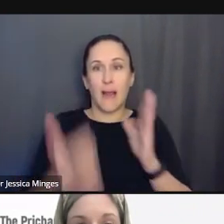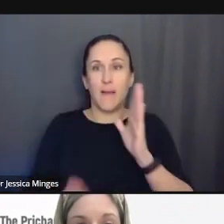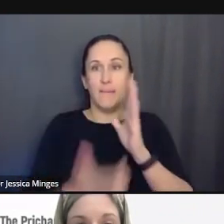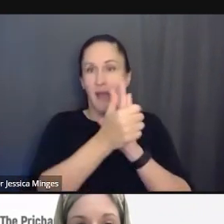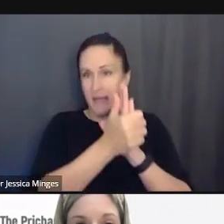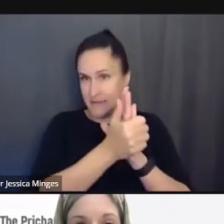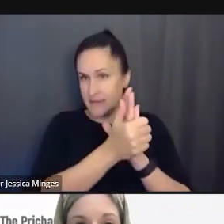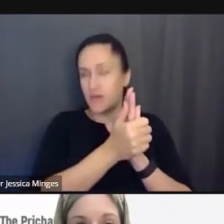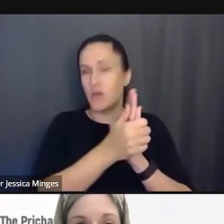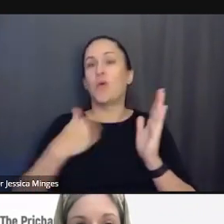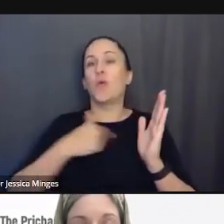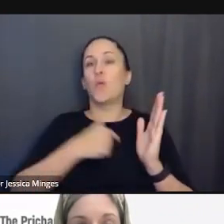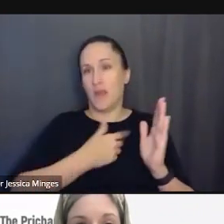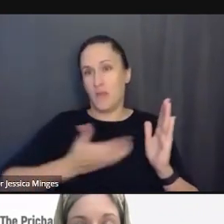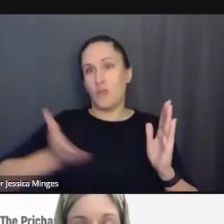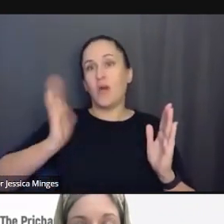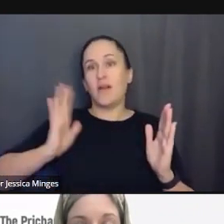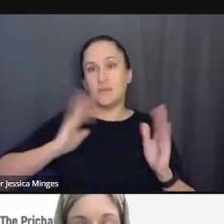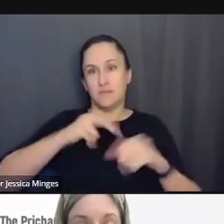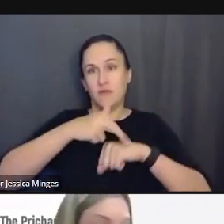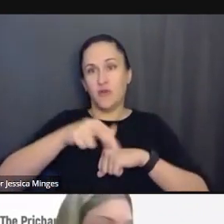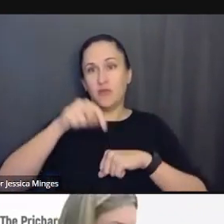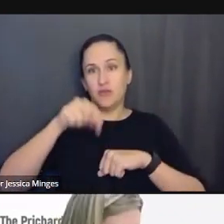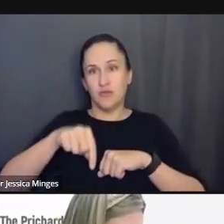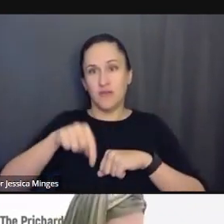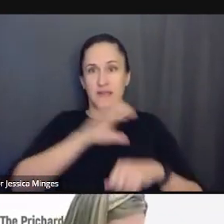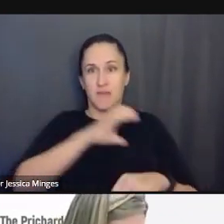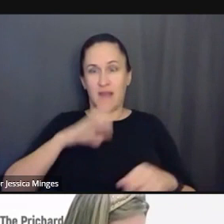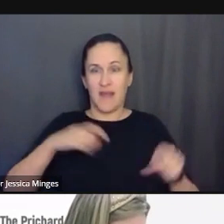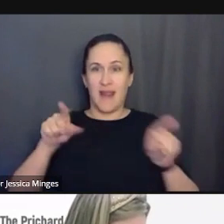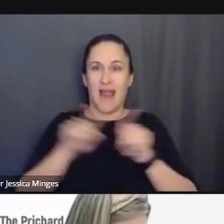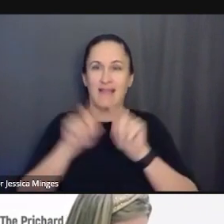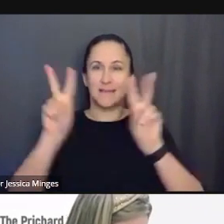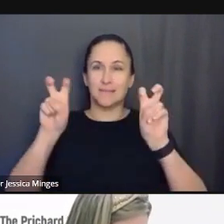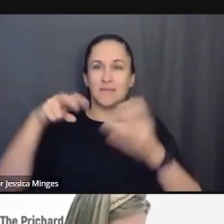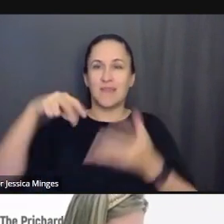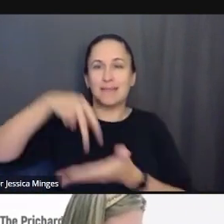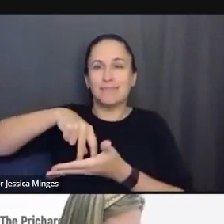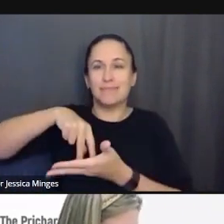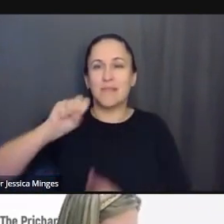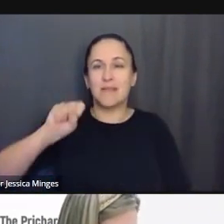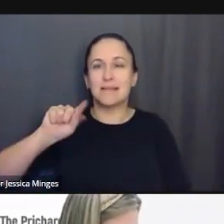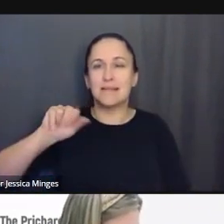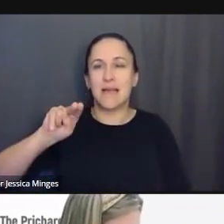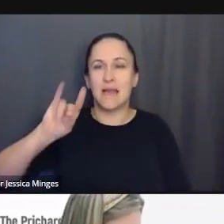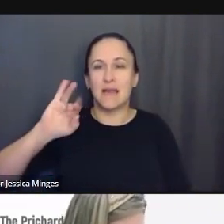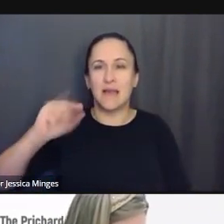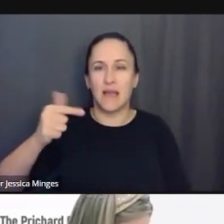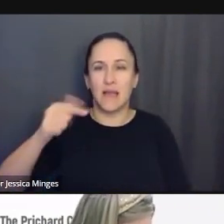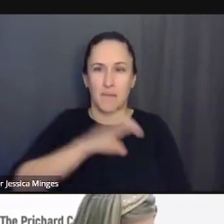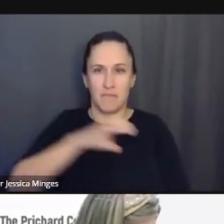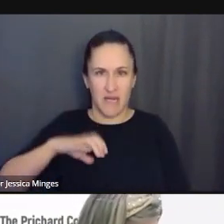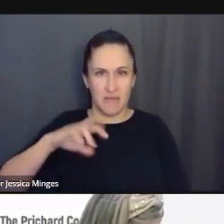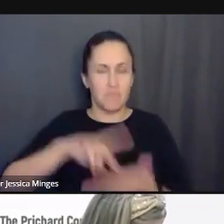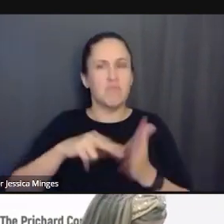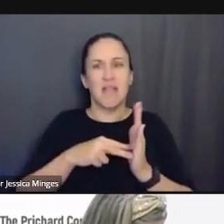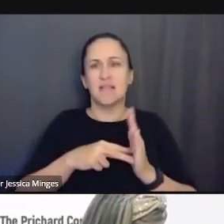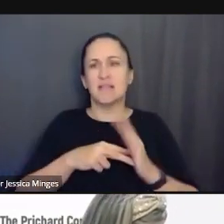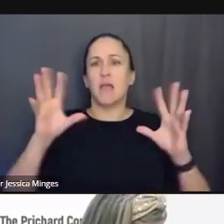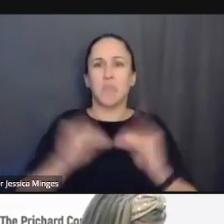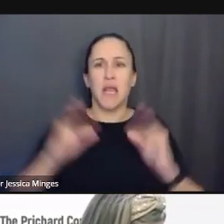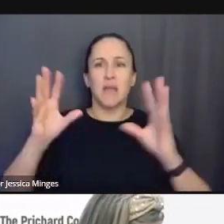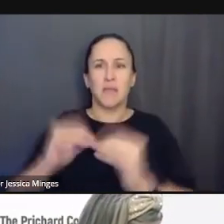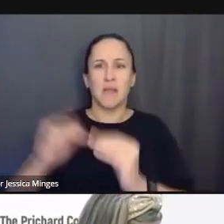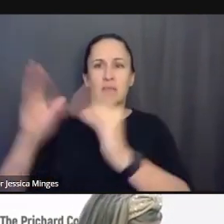have previously referred to our committees as standing committees, which implies that they meet at a regular